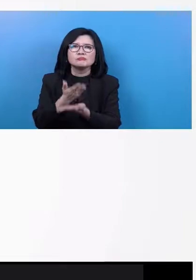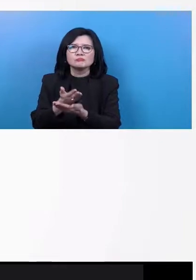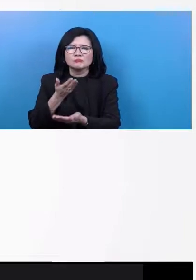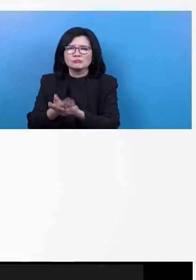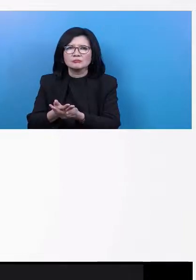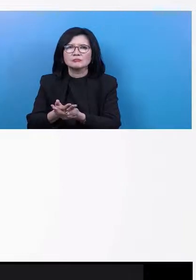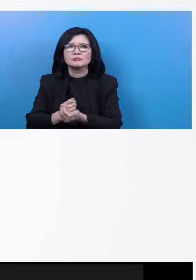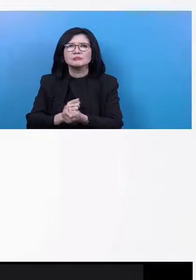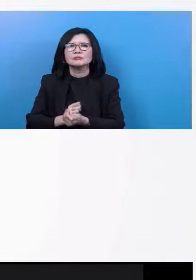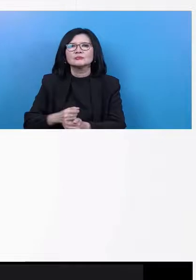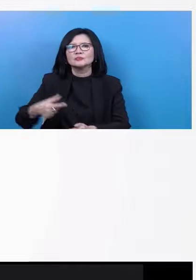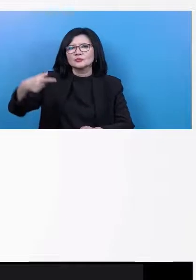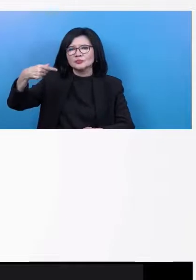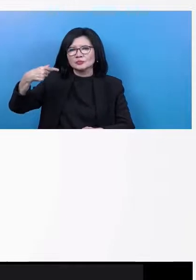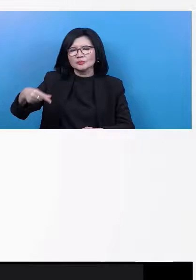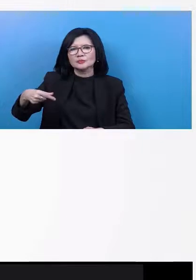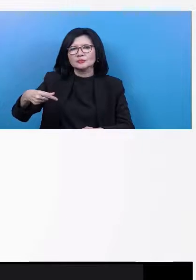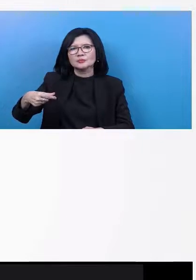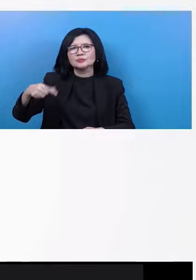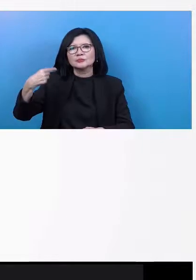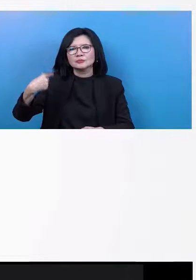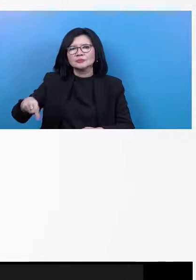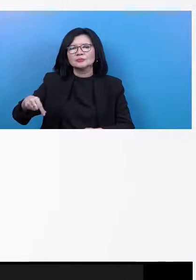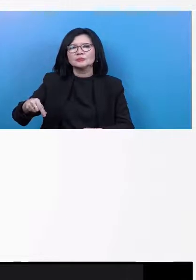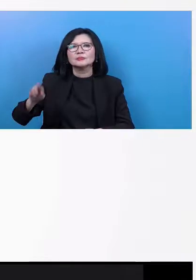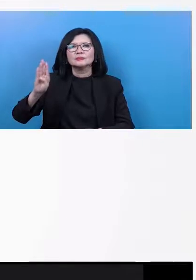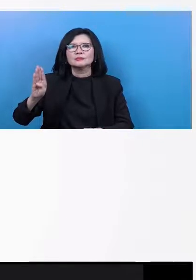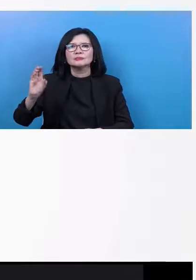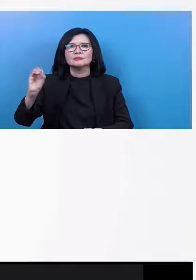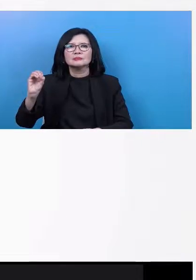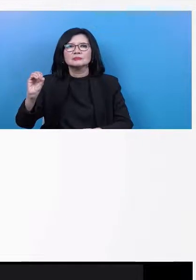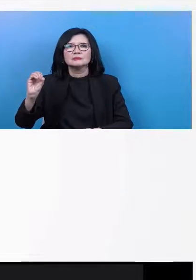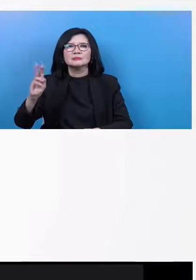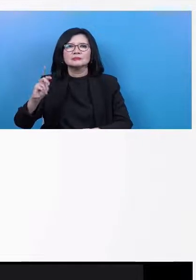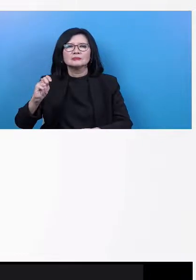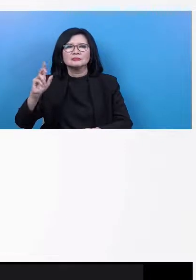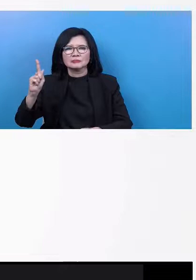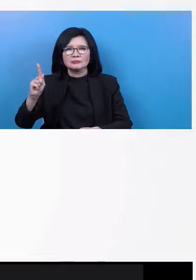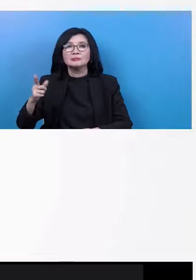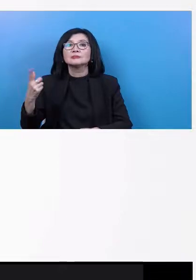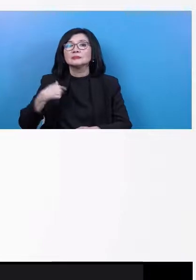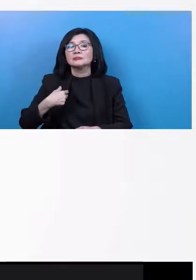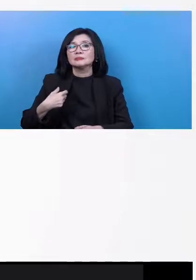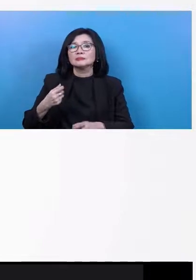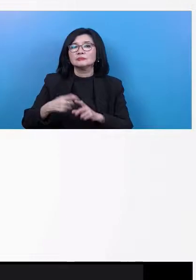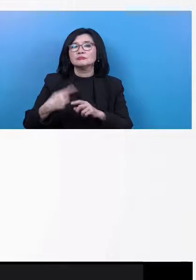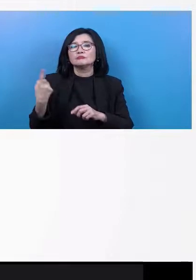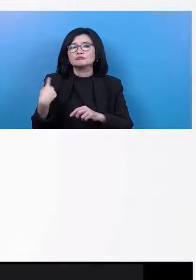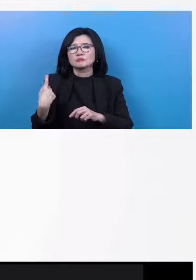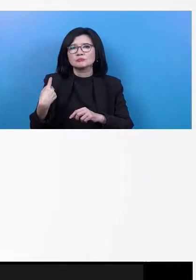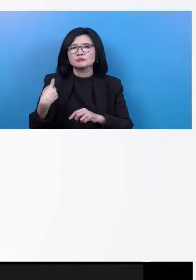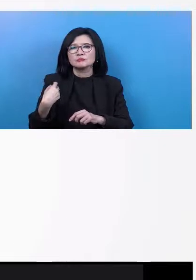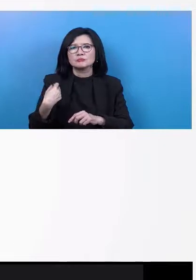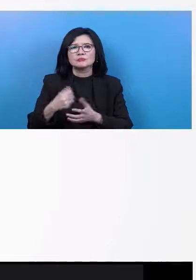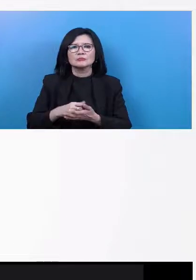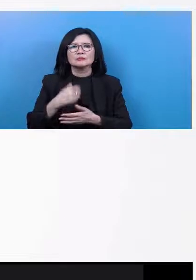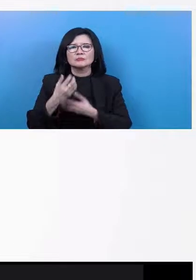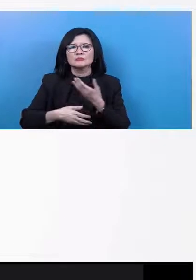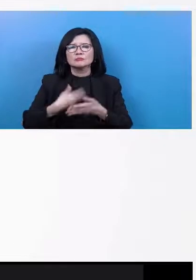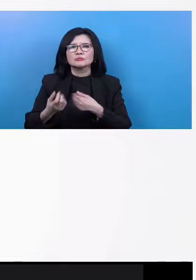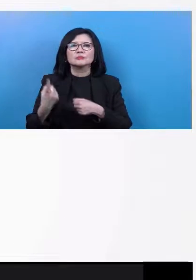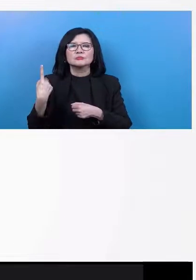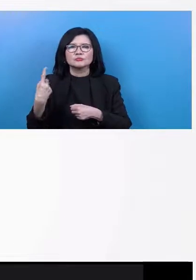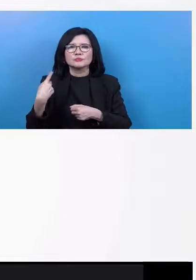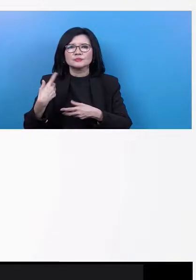Most of the purchases are from the private sector, I think over 60%. So that is the insurers, the asset managers and the banks, the